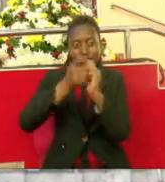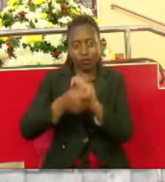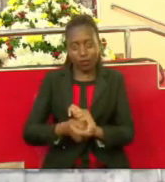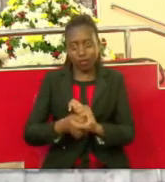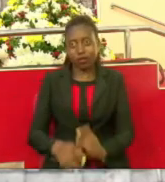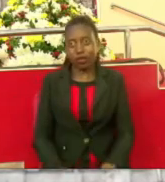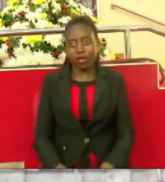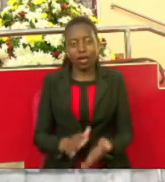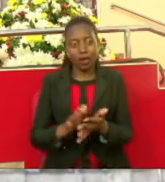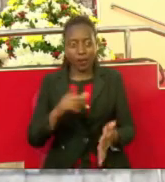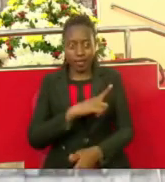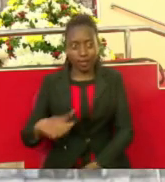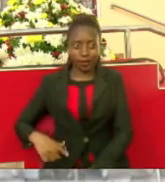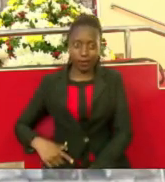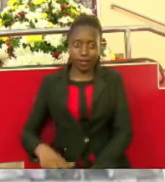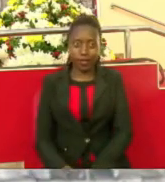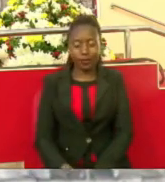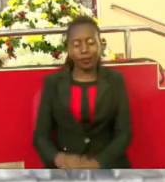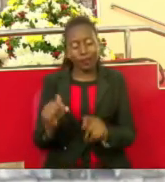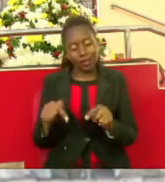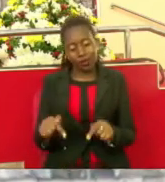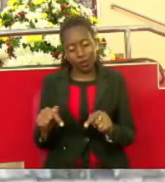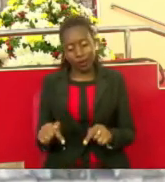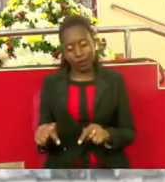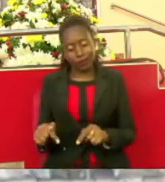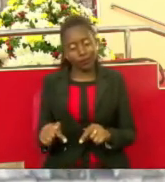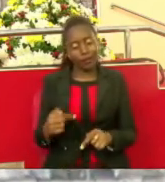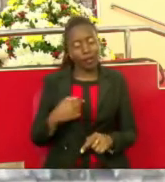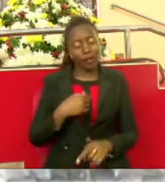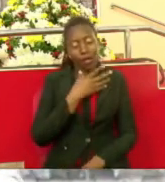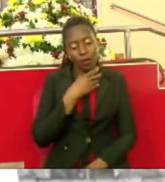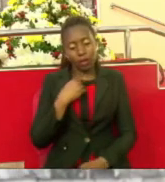Bwana Yesu asifiwe. Today I want us to talk about